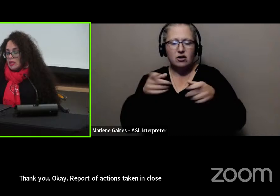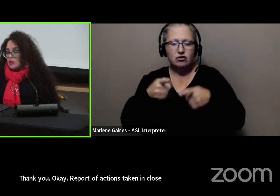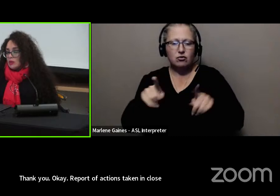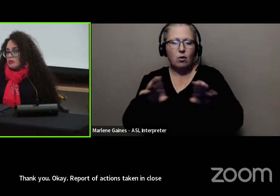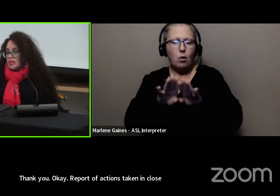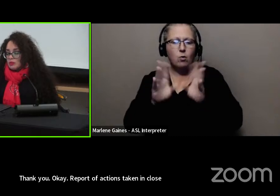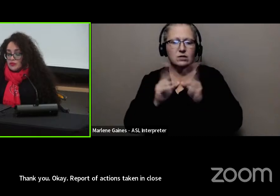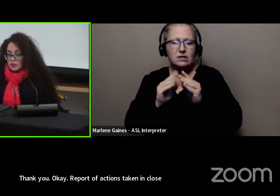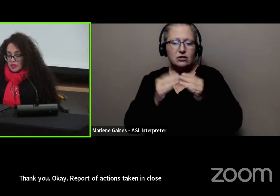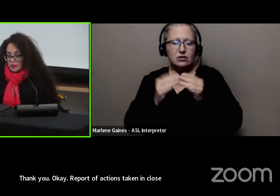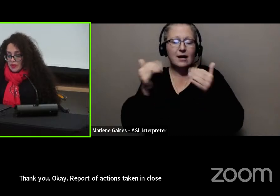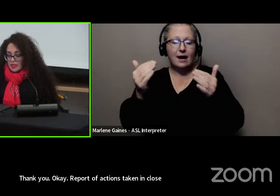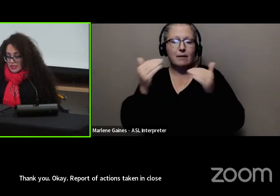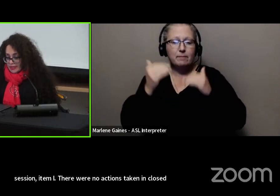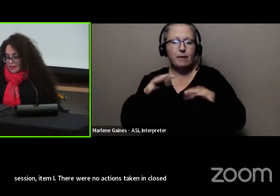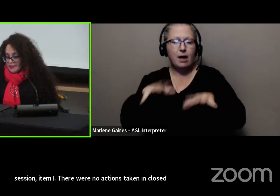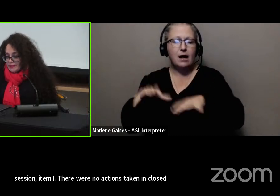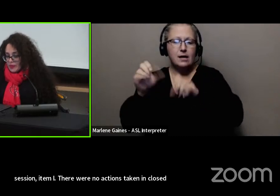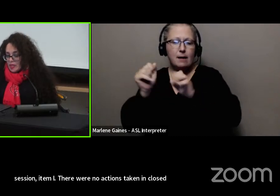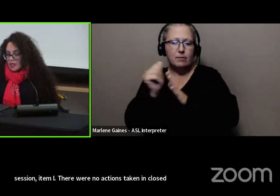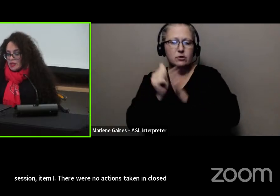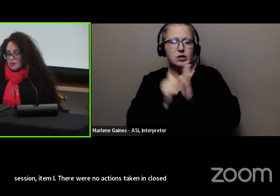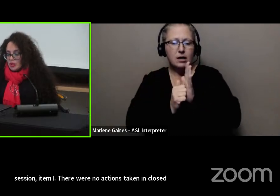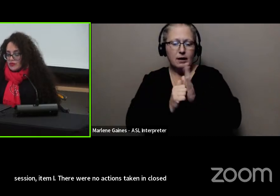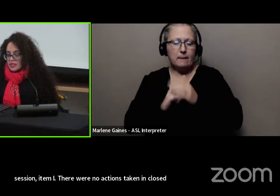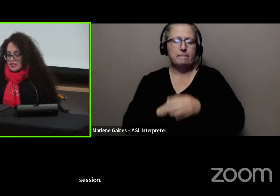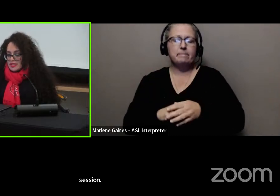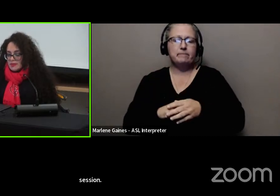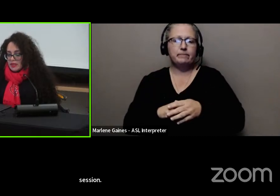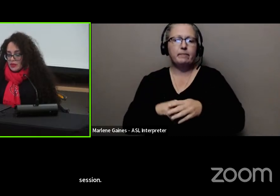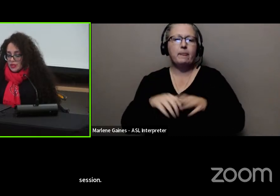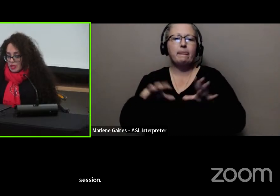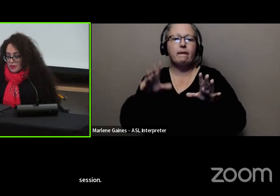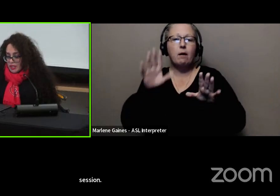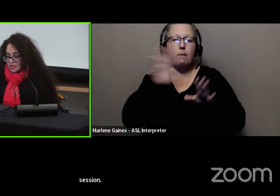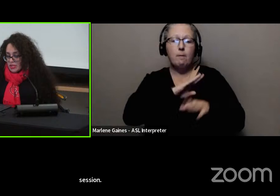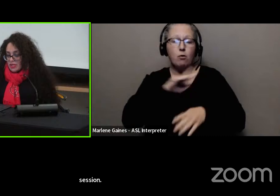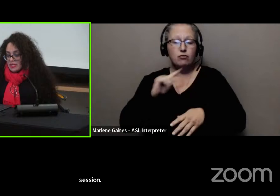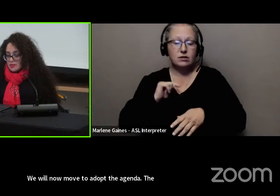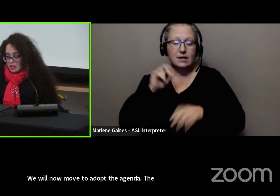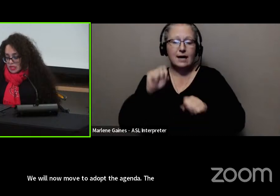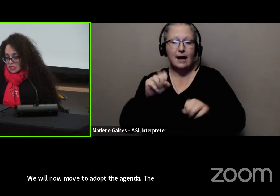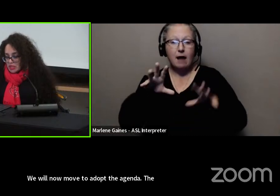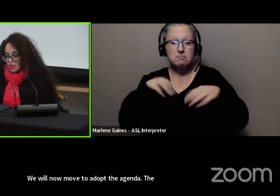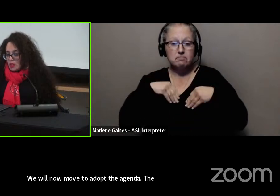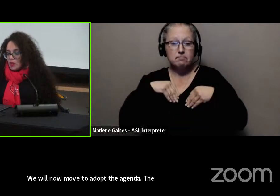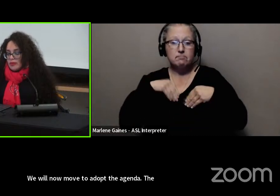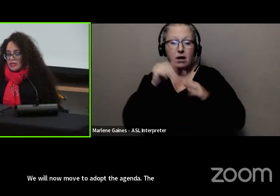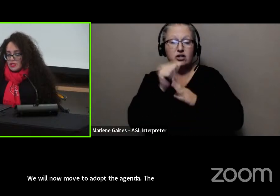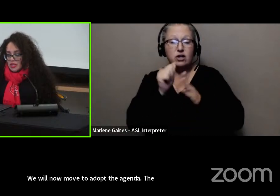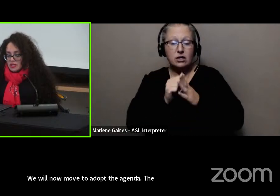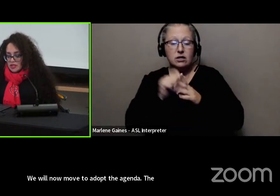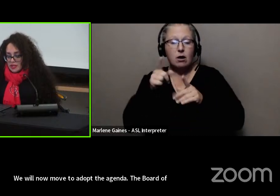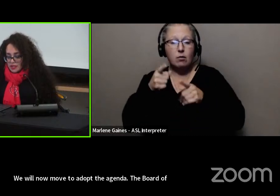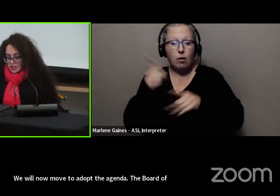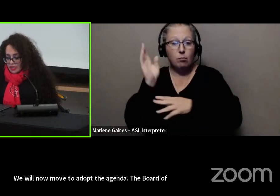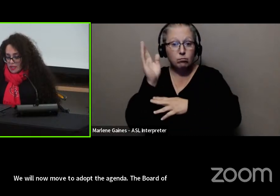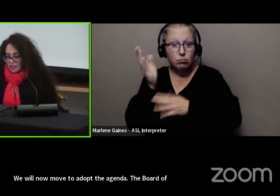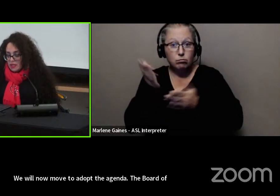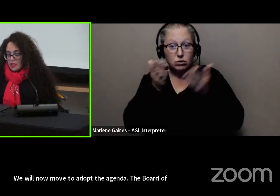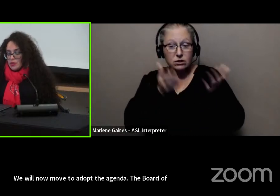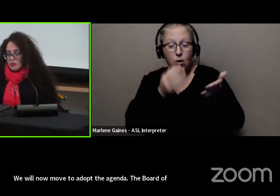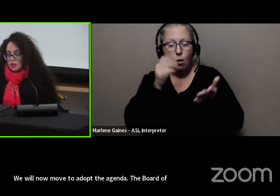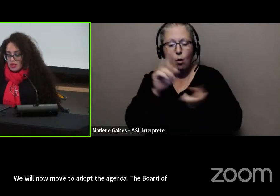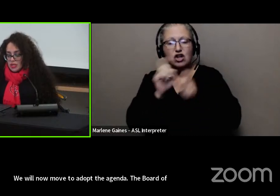session. We will now move to adopt the agenda. The Board of Trustees may either adopt the agenda as presented or make a change to the